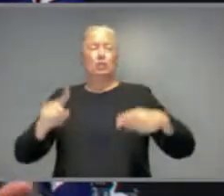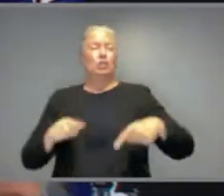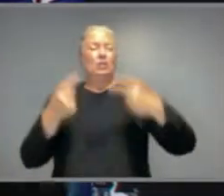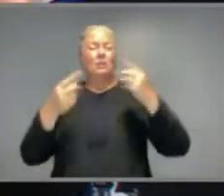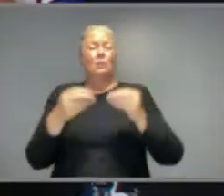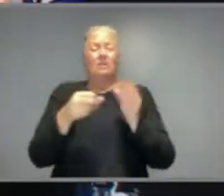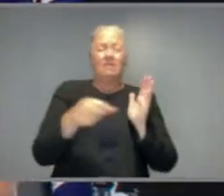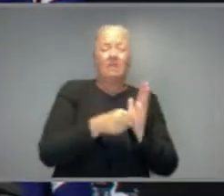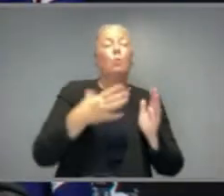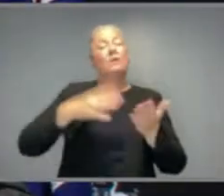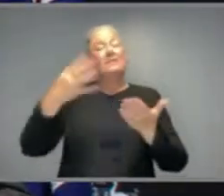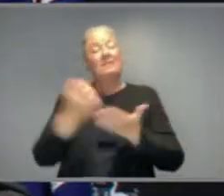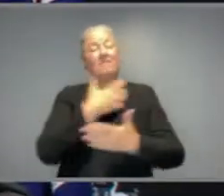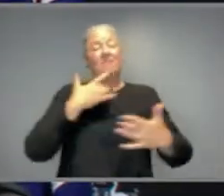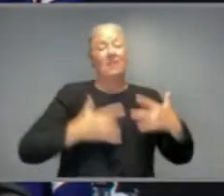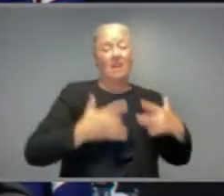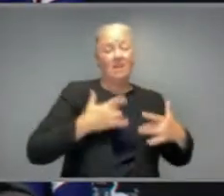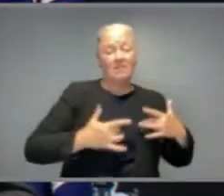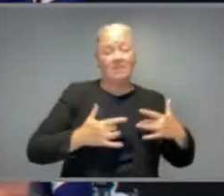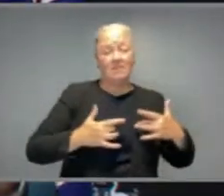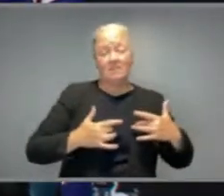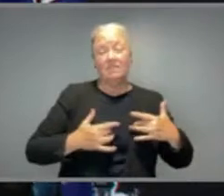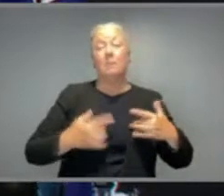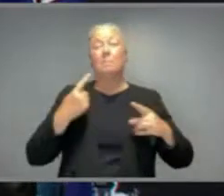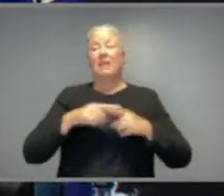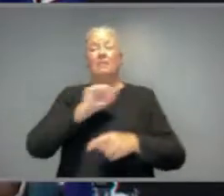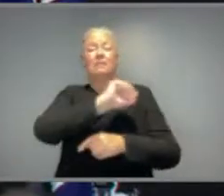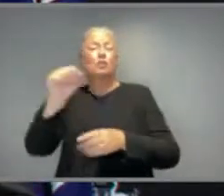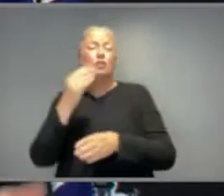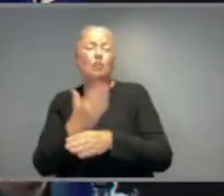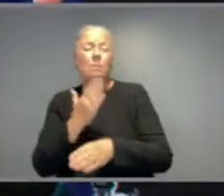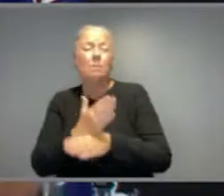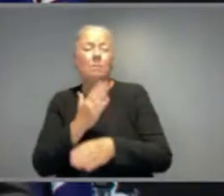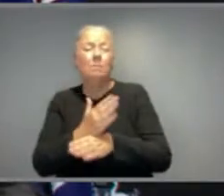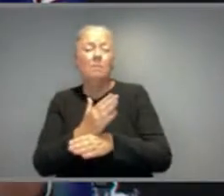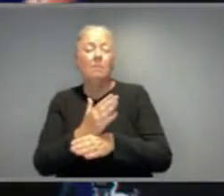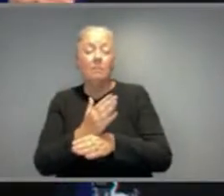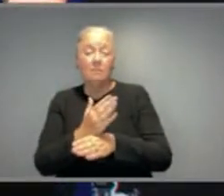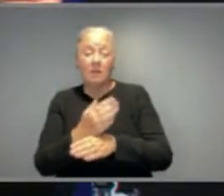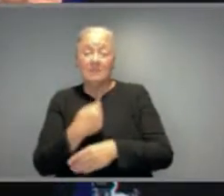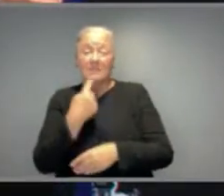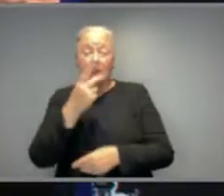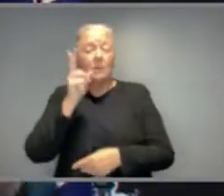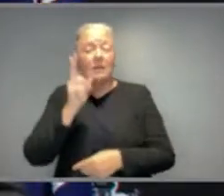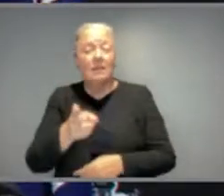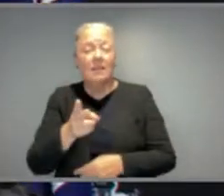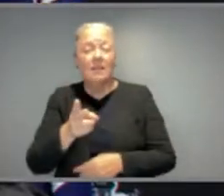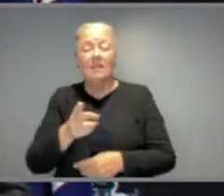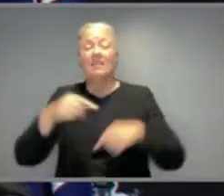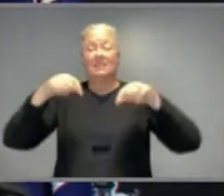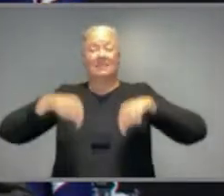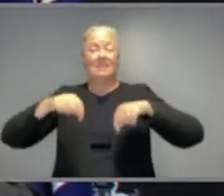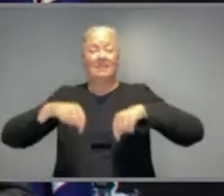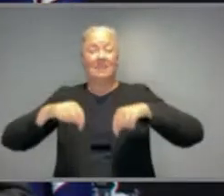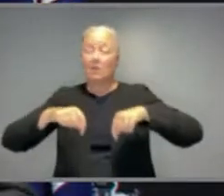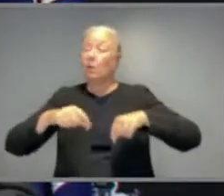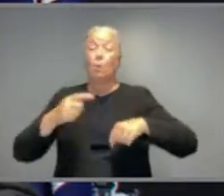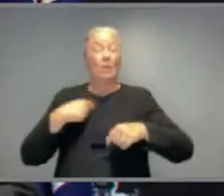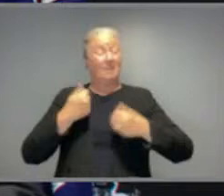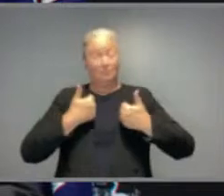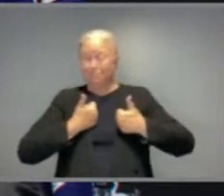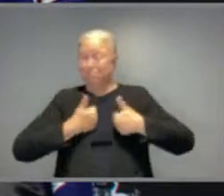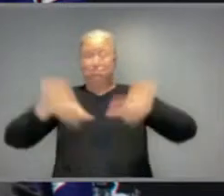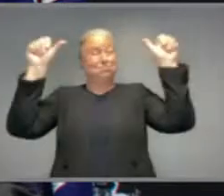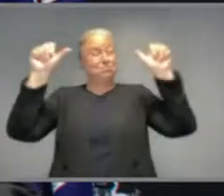saving lives, saving livelihoods. And I stress again that Australia has achieved on this front like few other countries in the